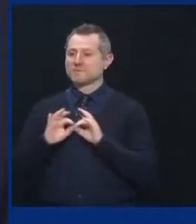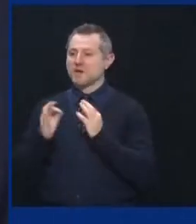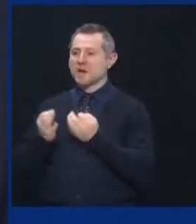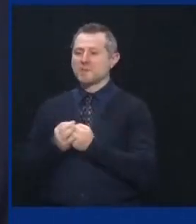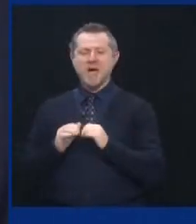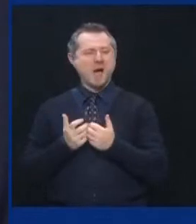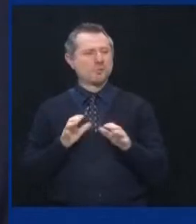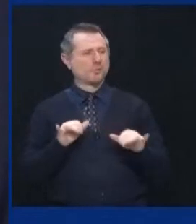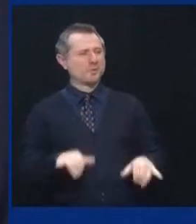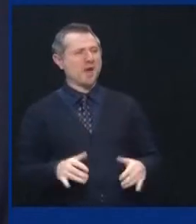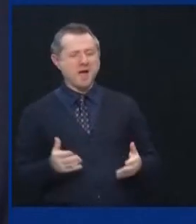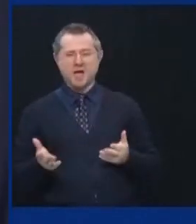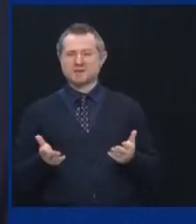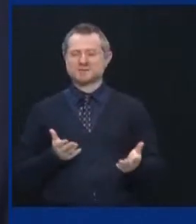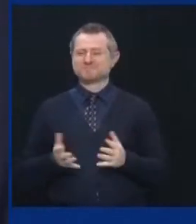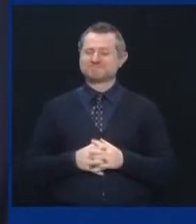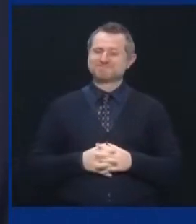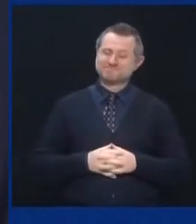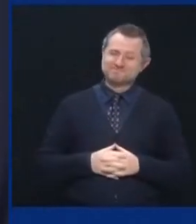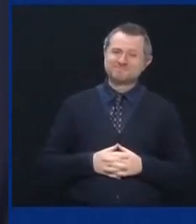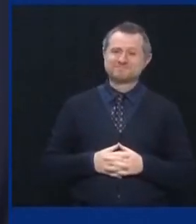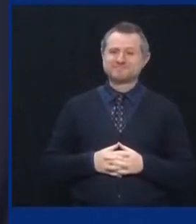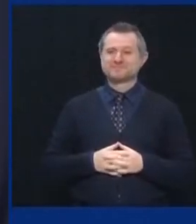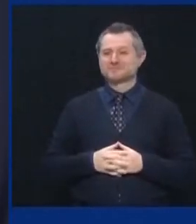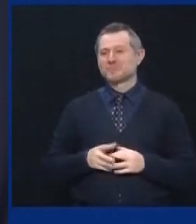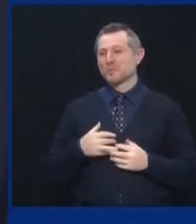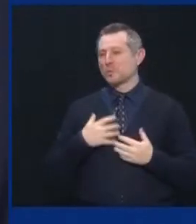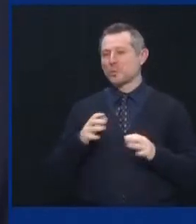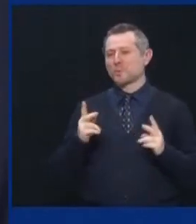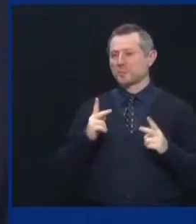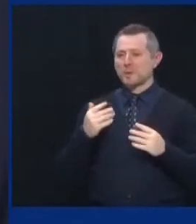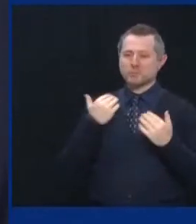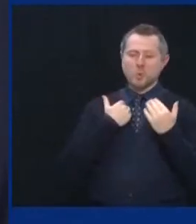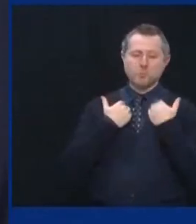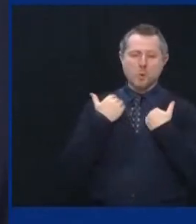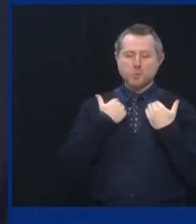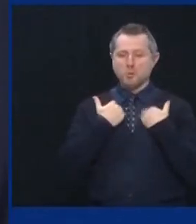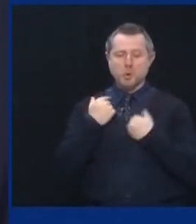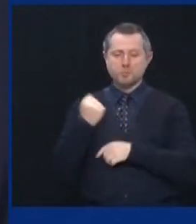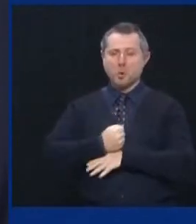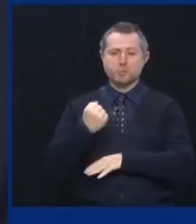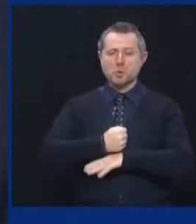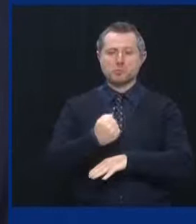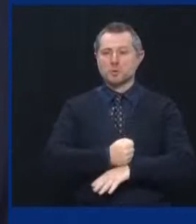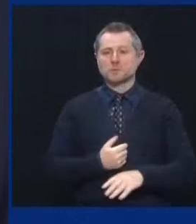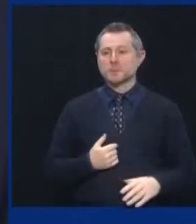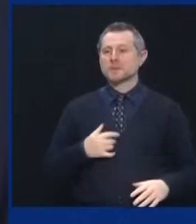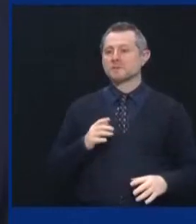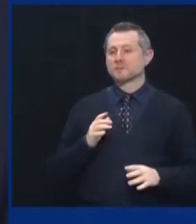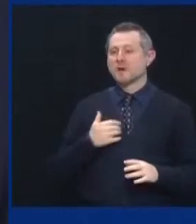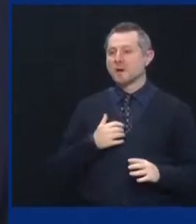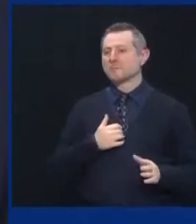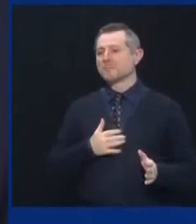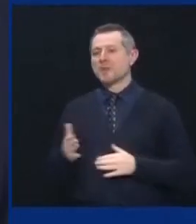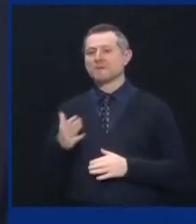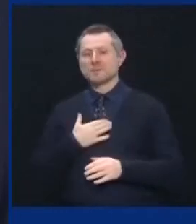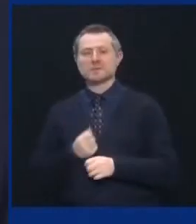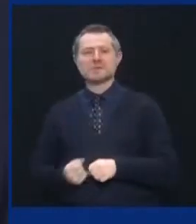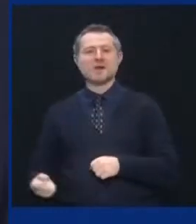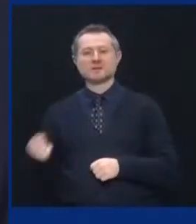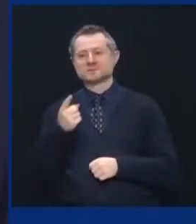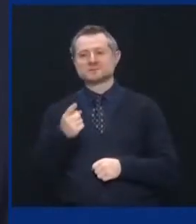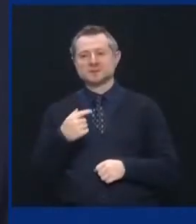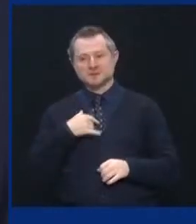and save savings of families? That's what we're looking at, and that's what this is